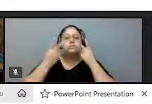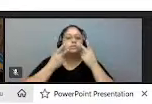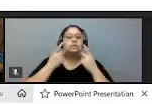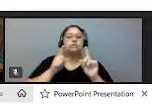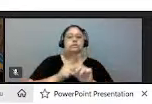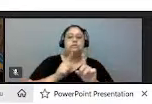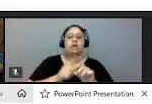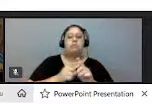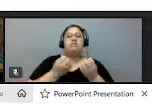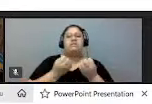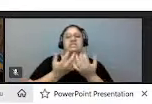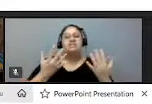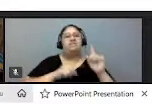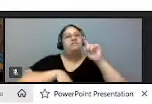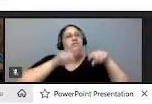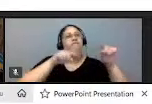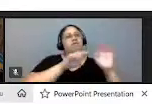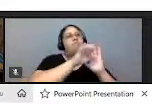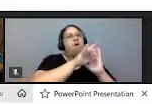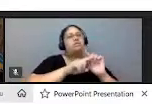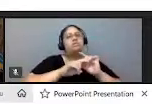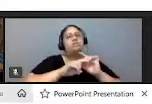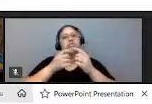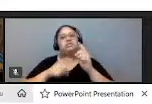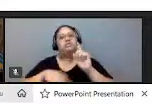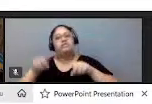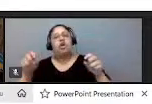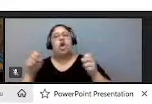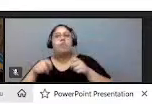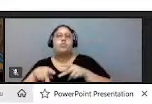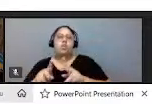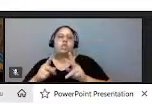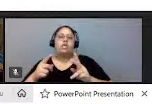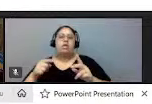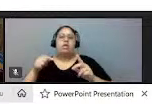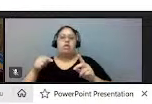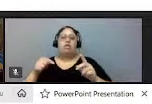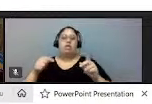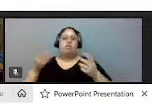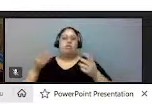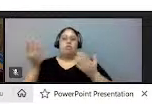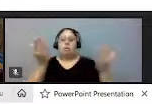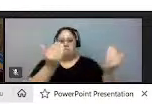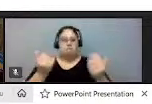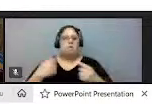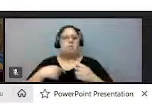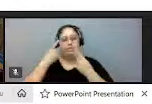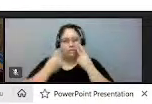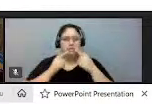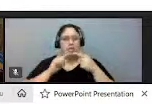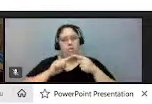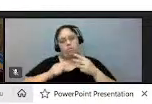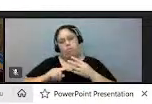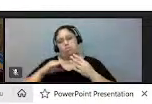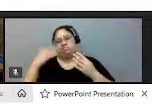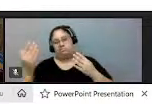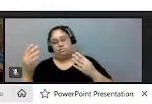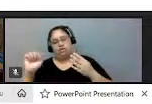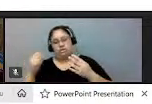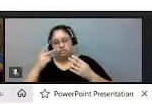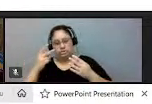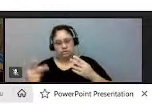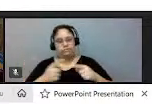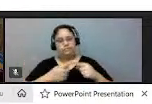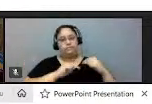different markets and different opportunities that the port is needing to respond to um and you can see the particular points on the right hand side